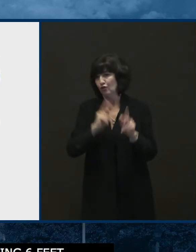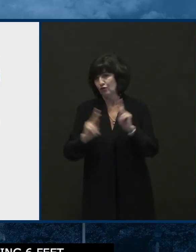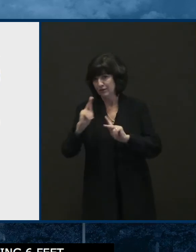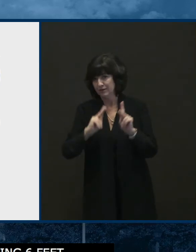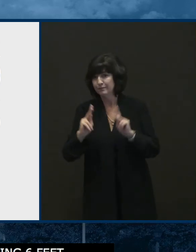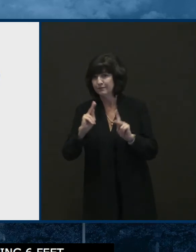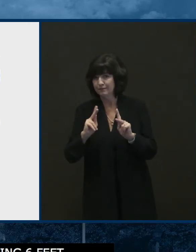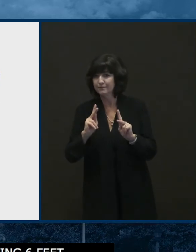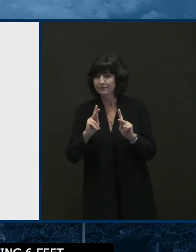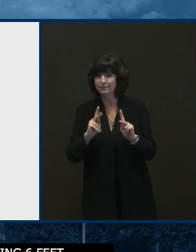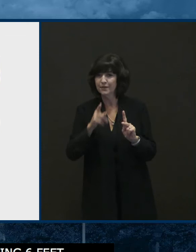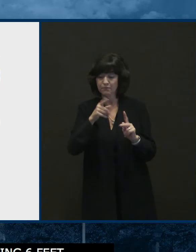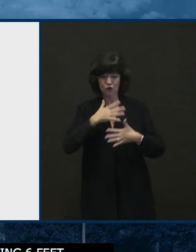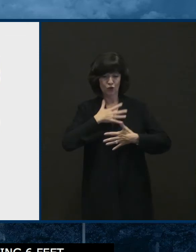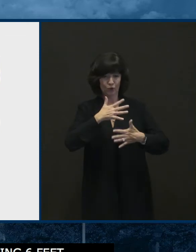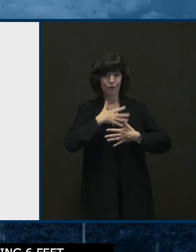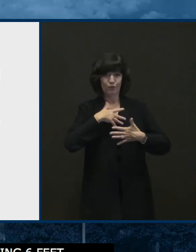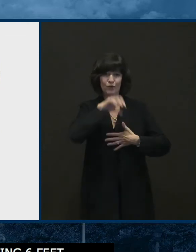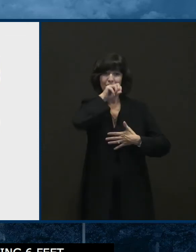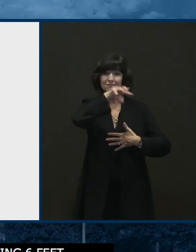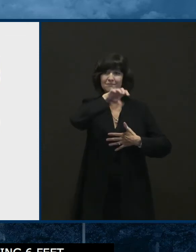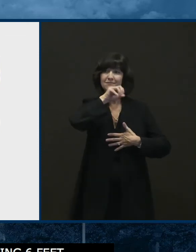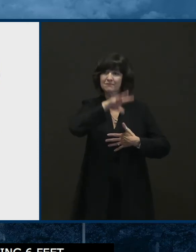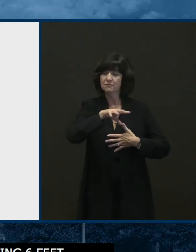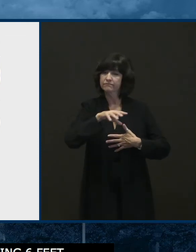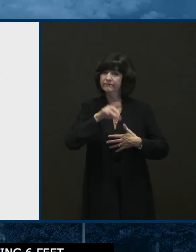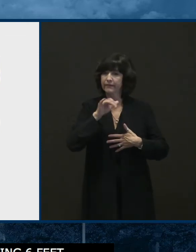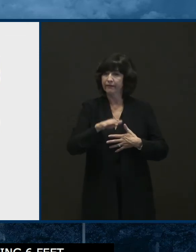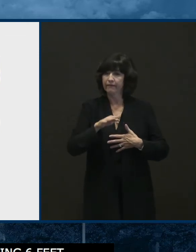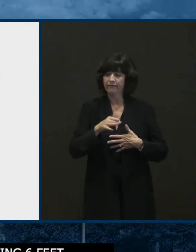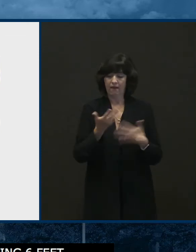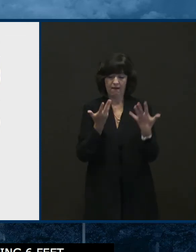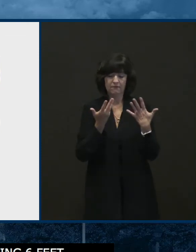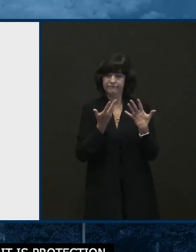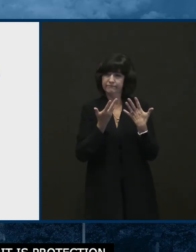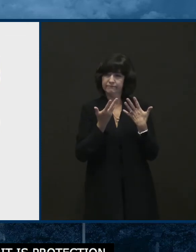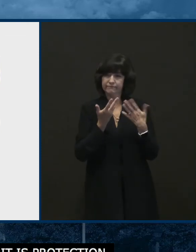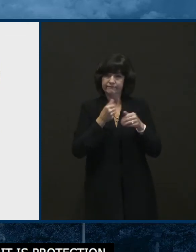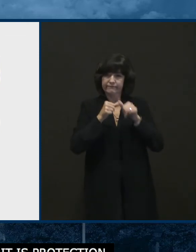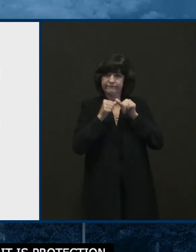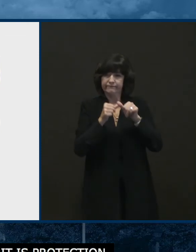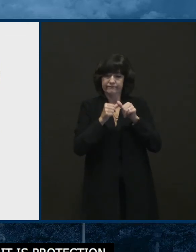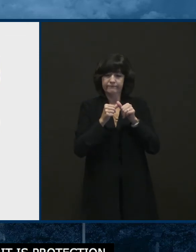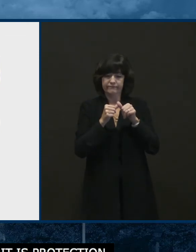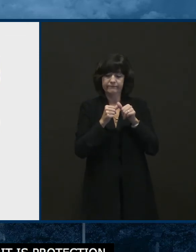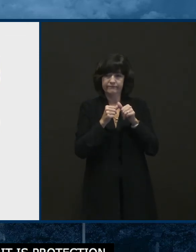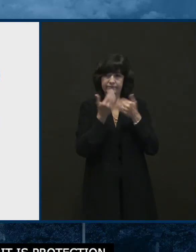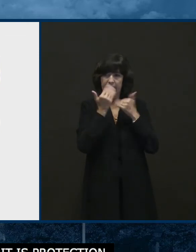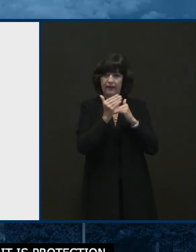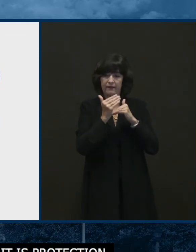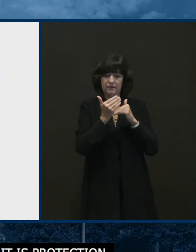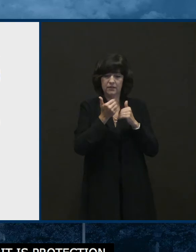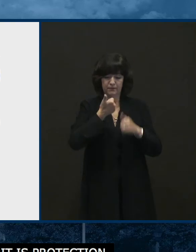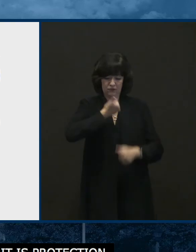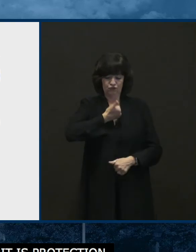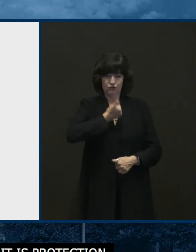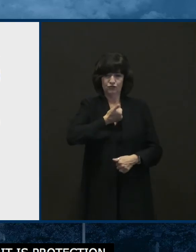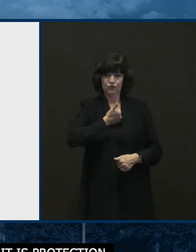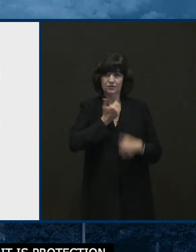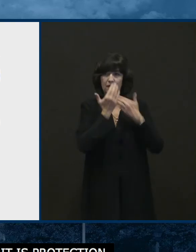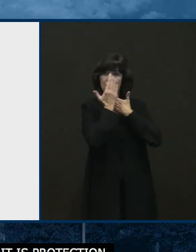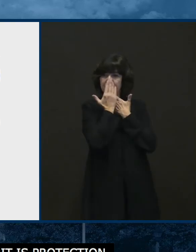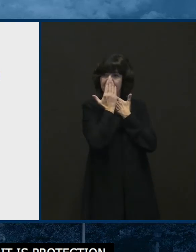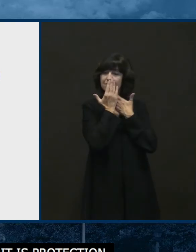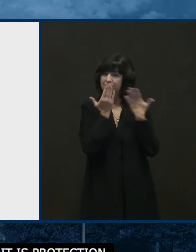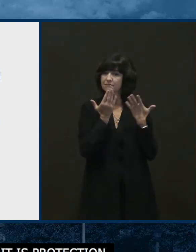particles, respiratory particles, contained within that mask and not spreading, so others